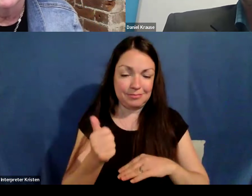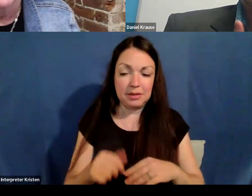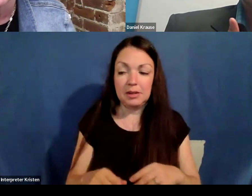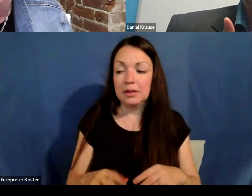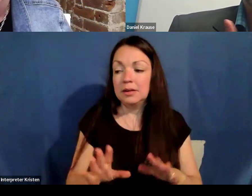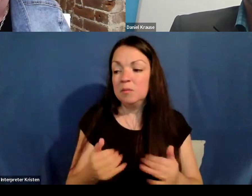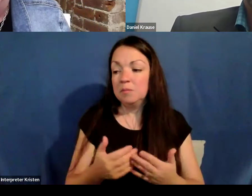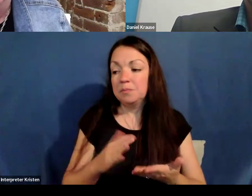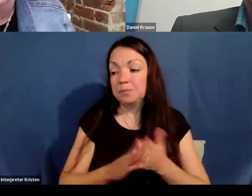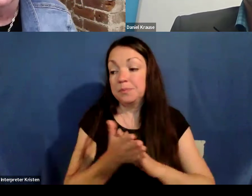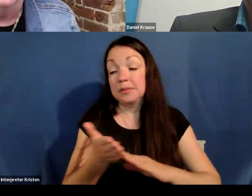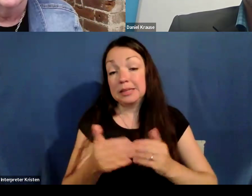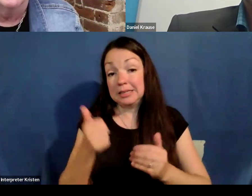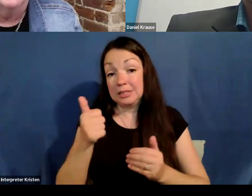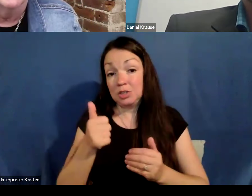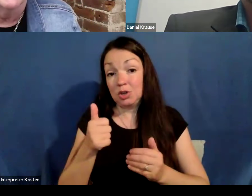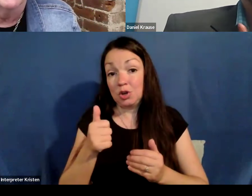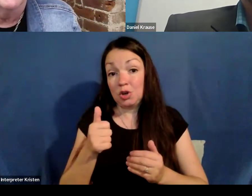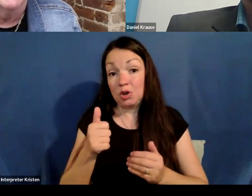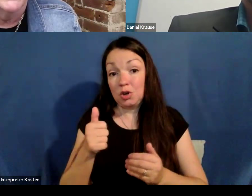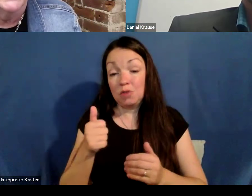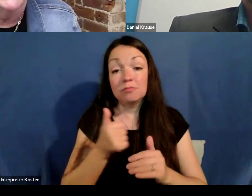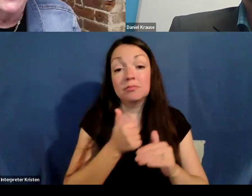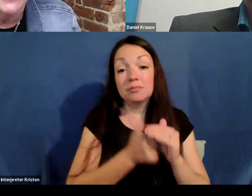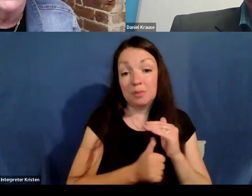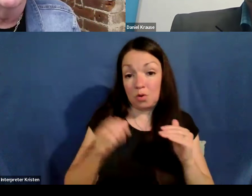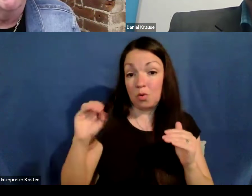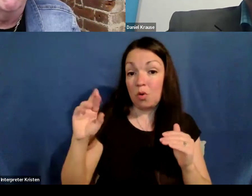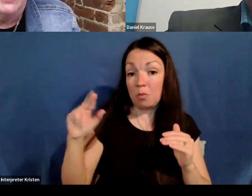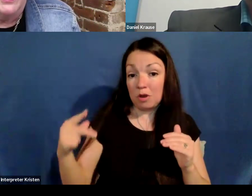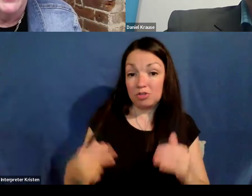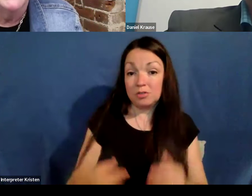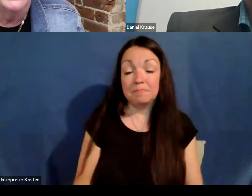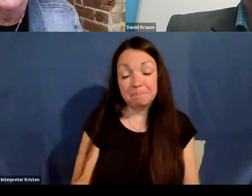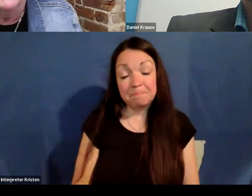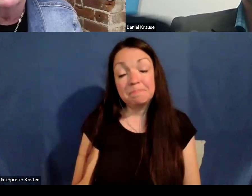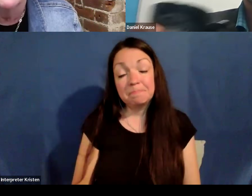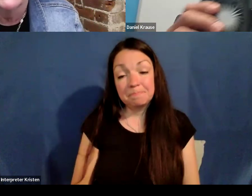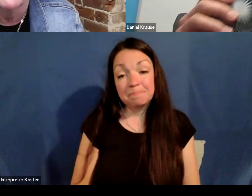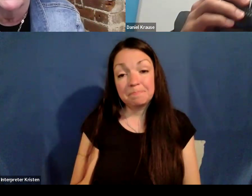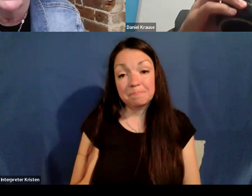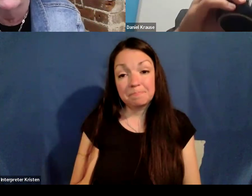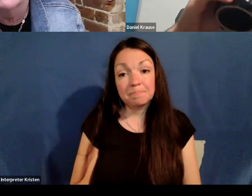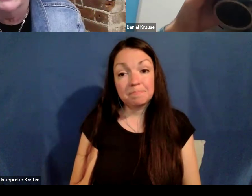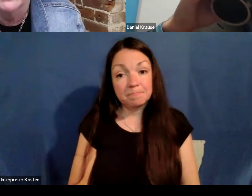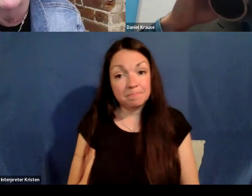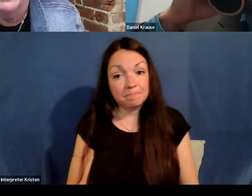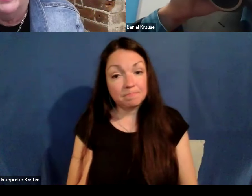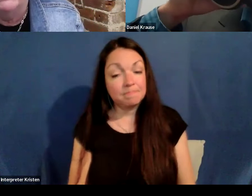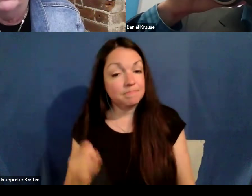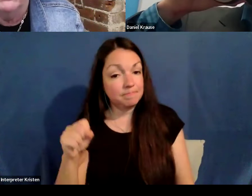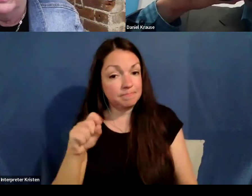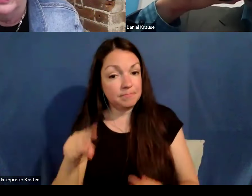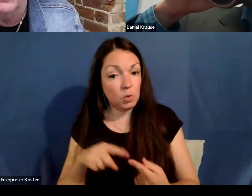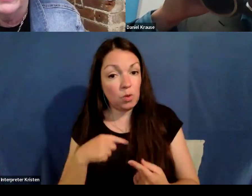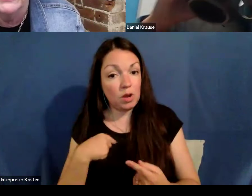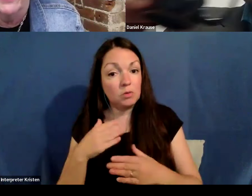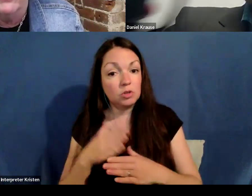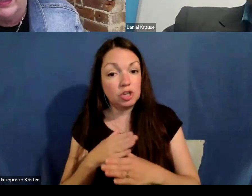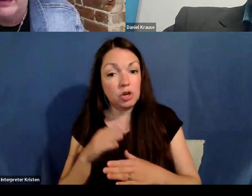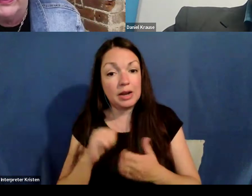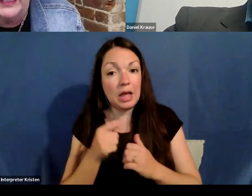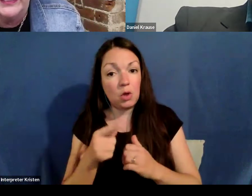lot easier inside the wrap of corporation. Yes. And when I was sharing and I was talking about how you put